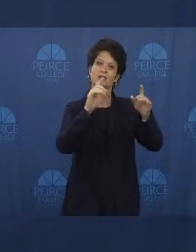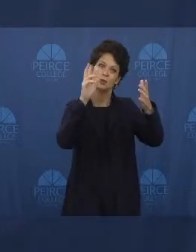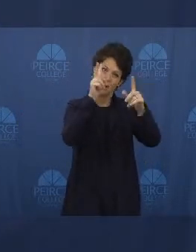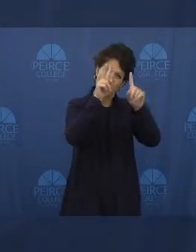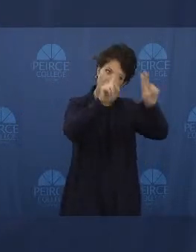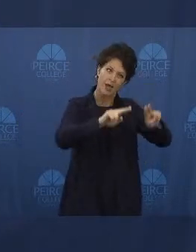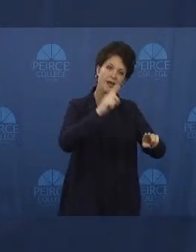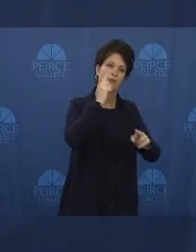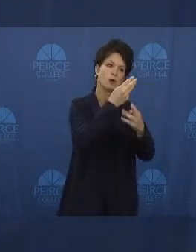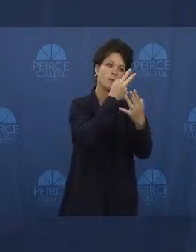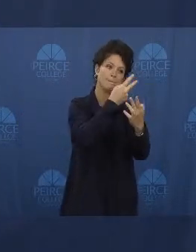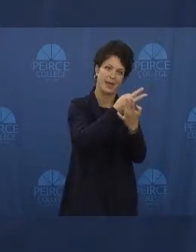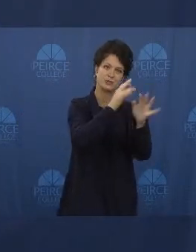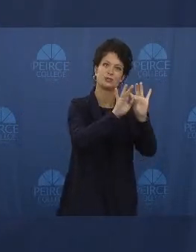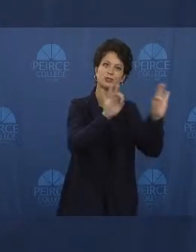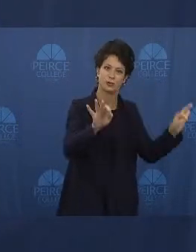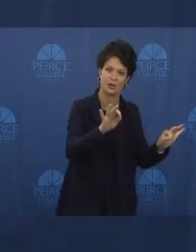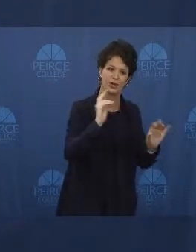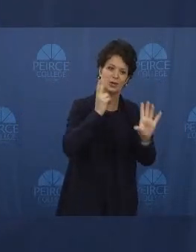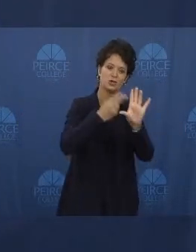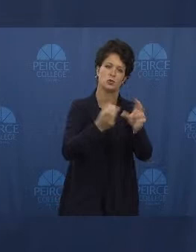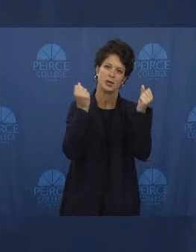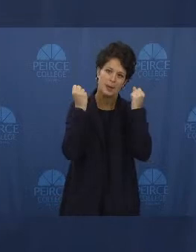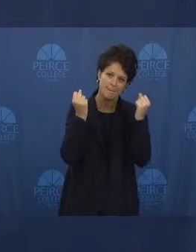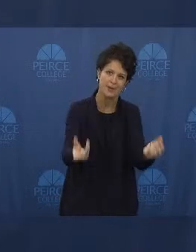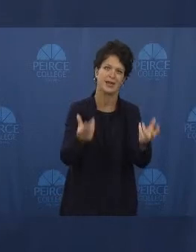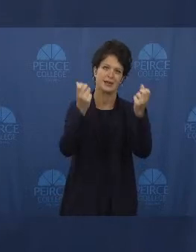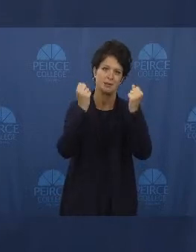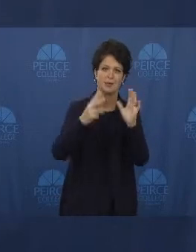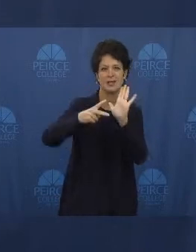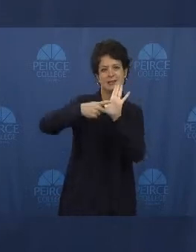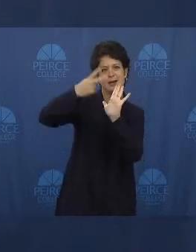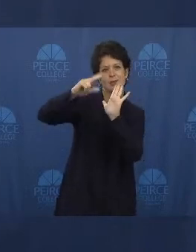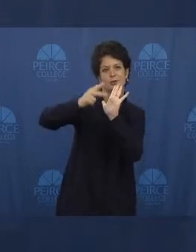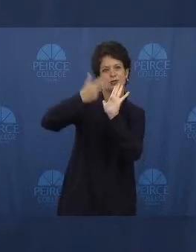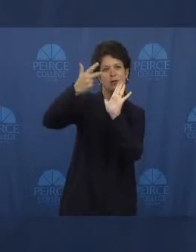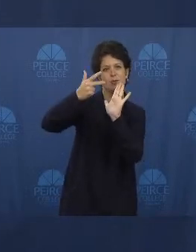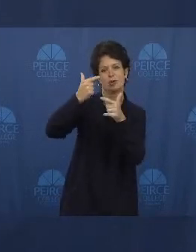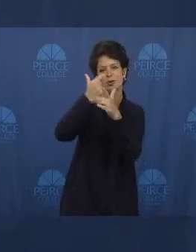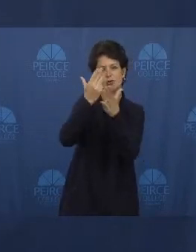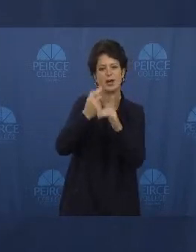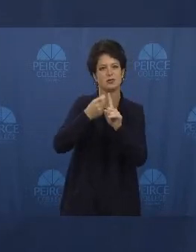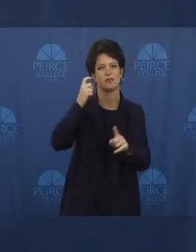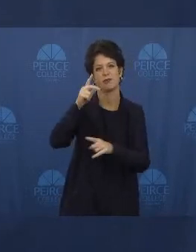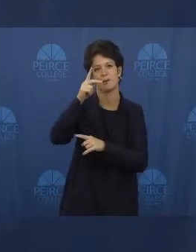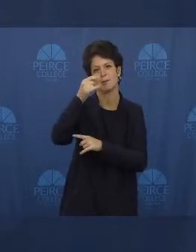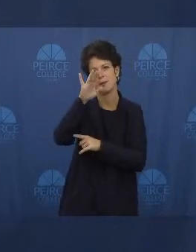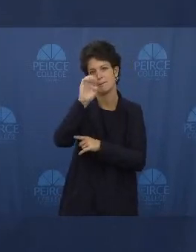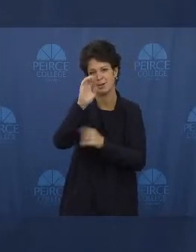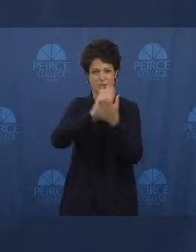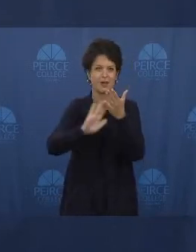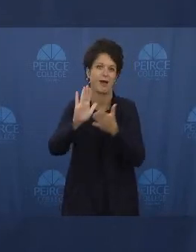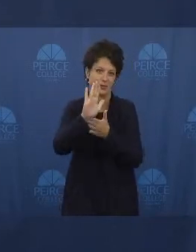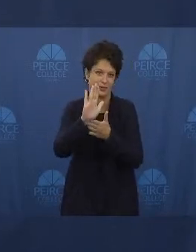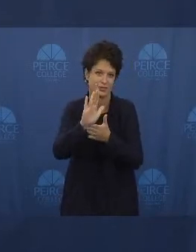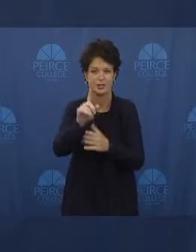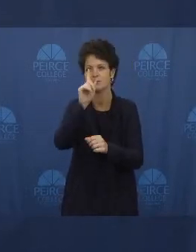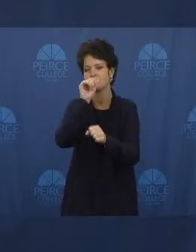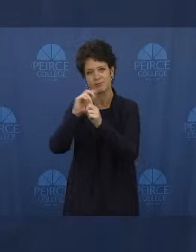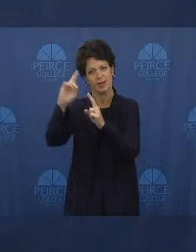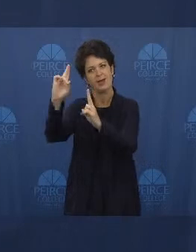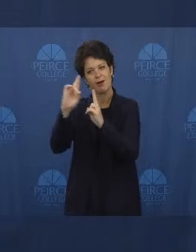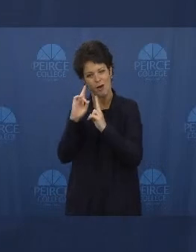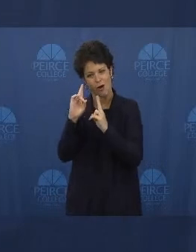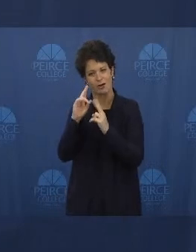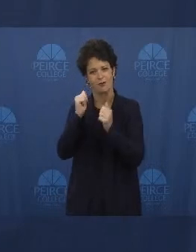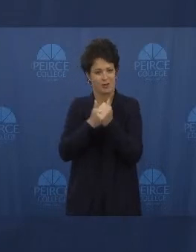master's degree programs, joining the many double and triple graduates of Peirce College. It is indeed an honor to